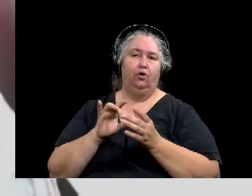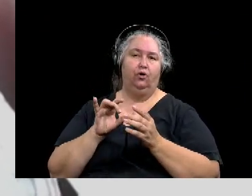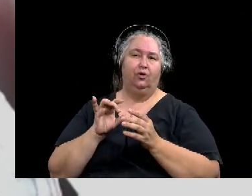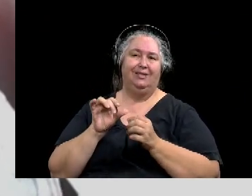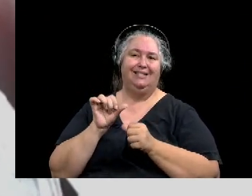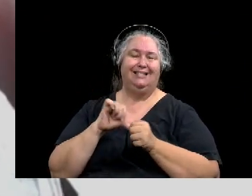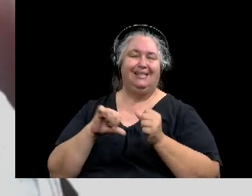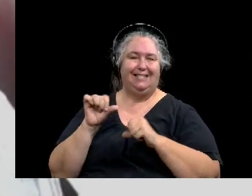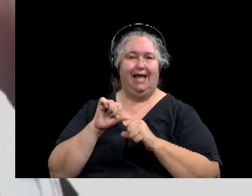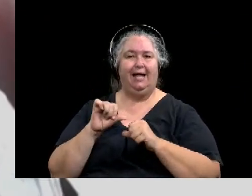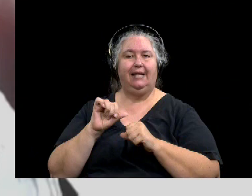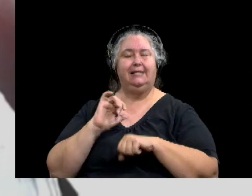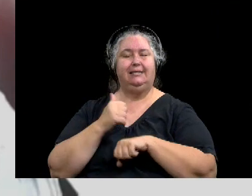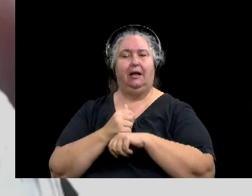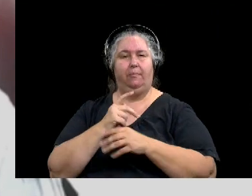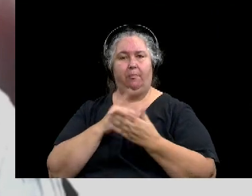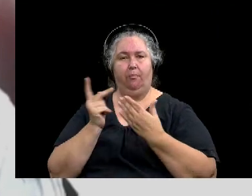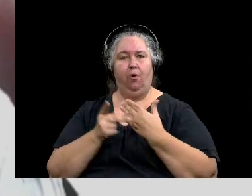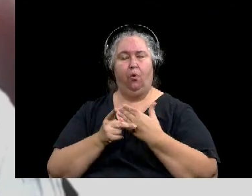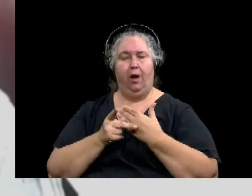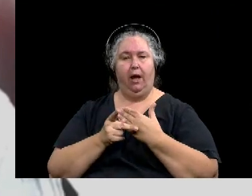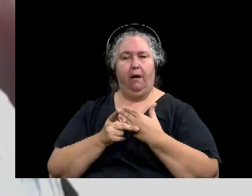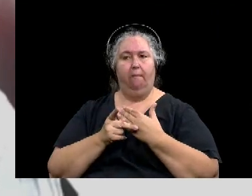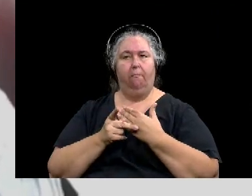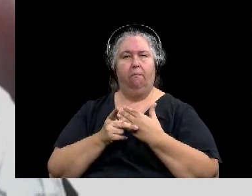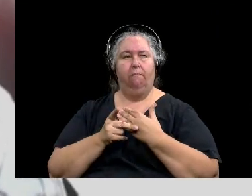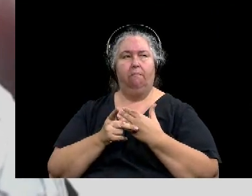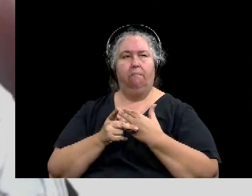put together a program that is